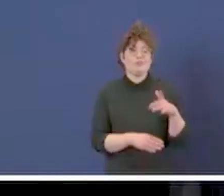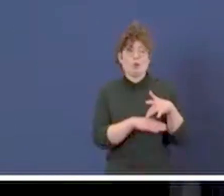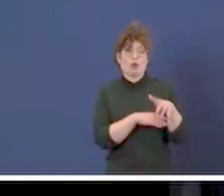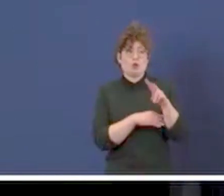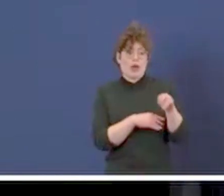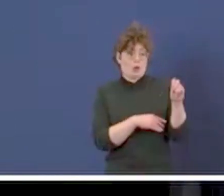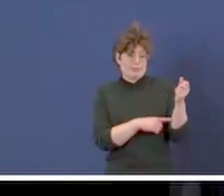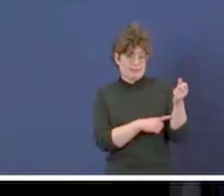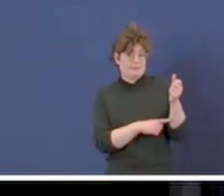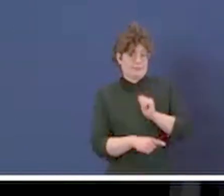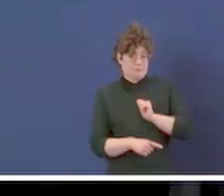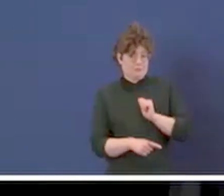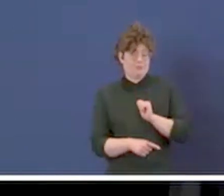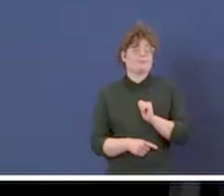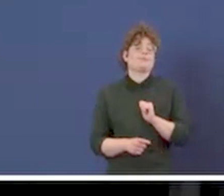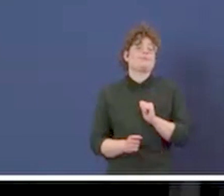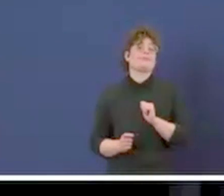early 2000s.